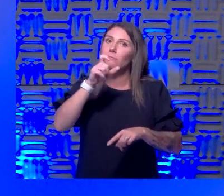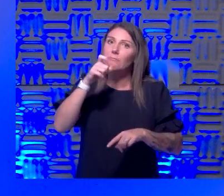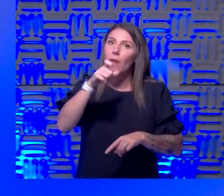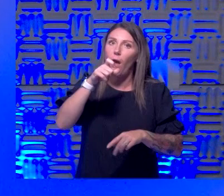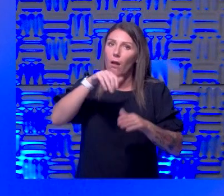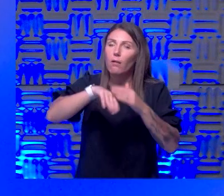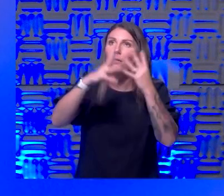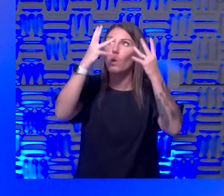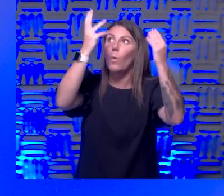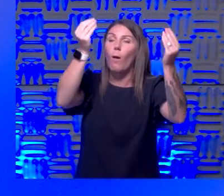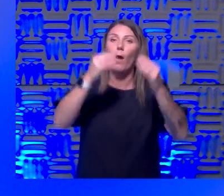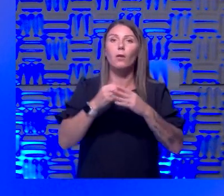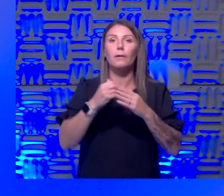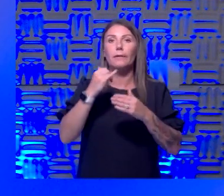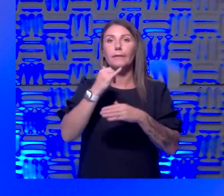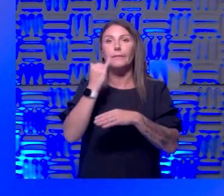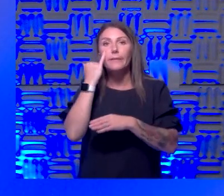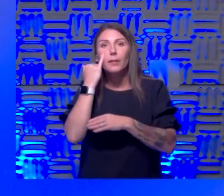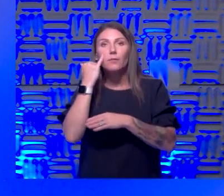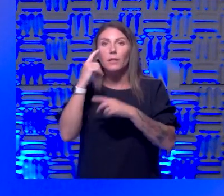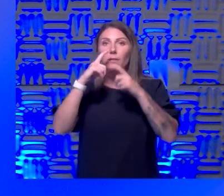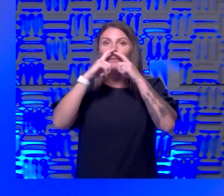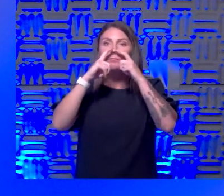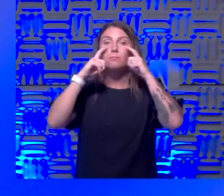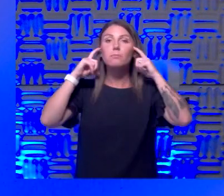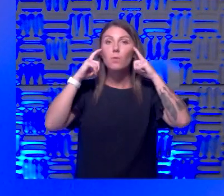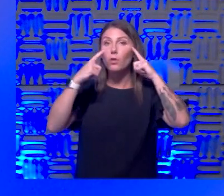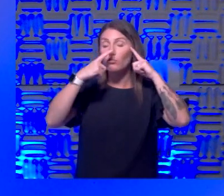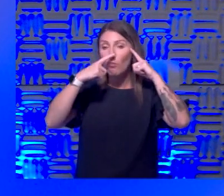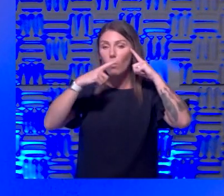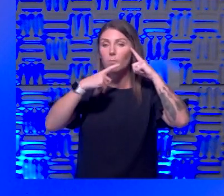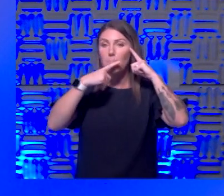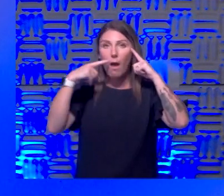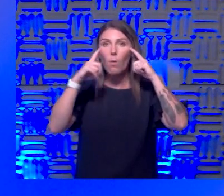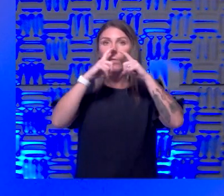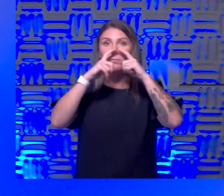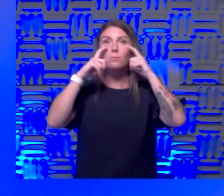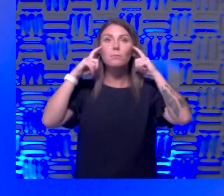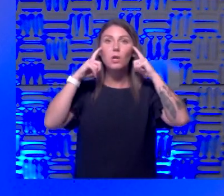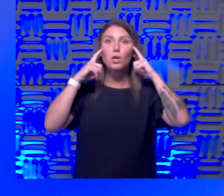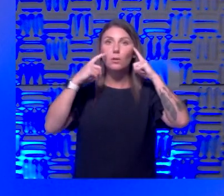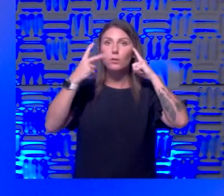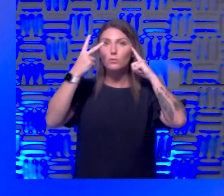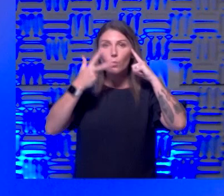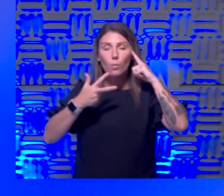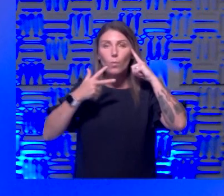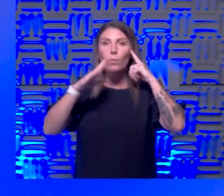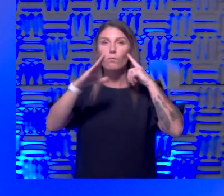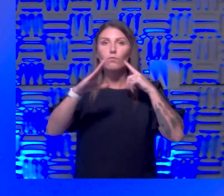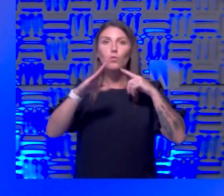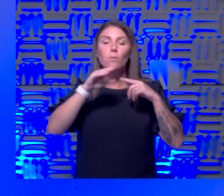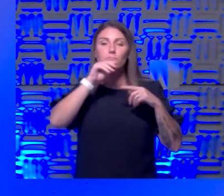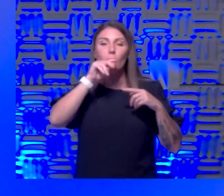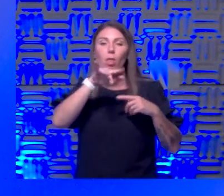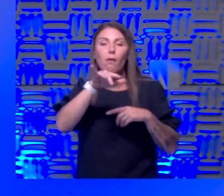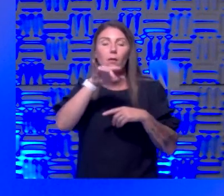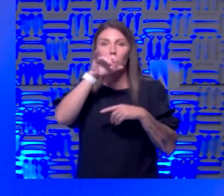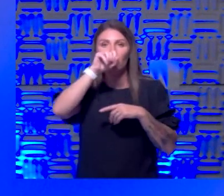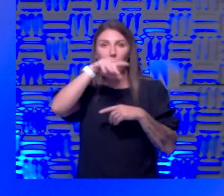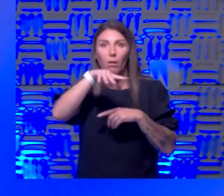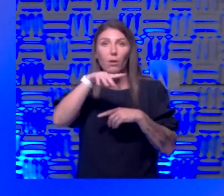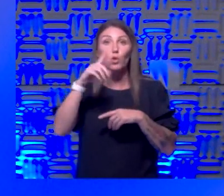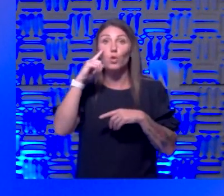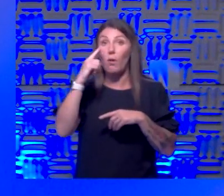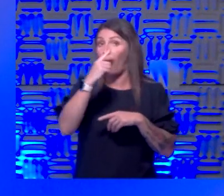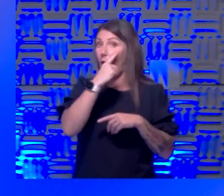if you have it over your nose and mouth, you're covering 2/3 of of your mucous membranes, your eyes, your nose, and your mouth are